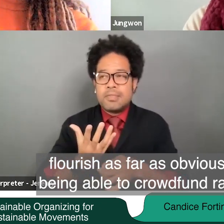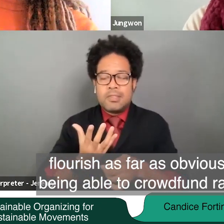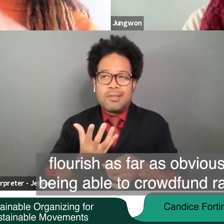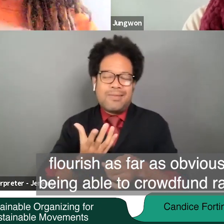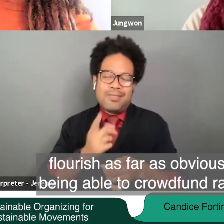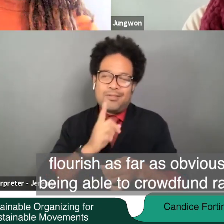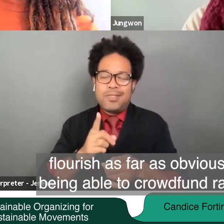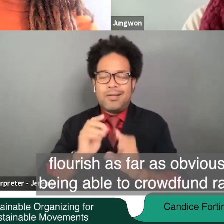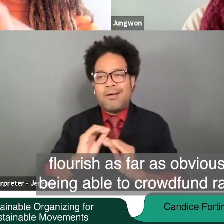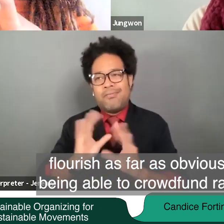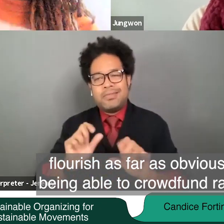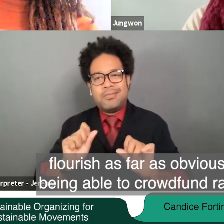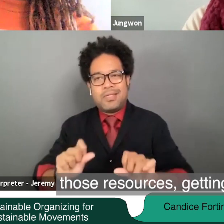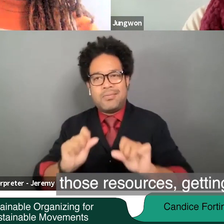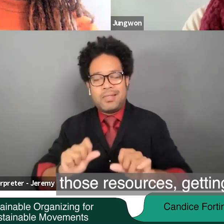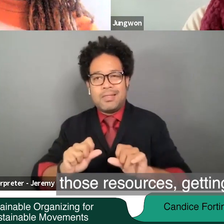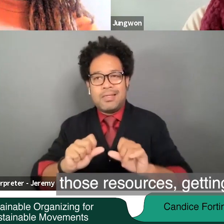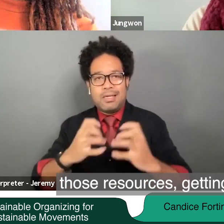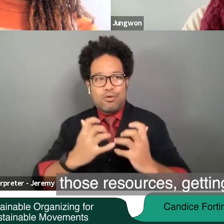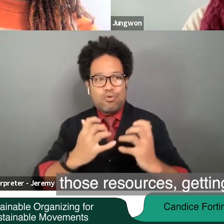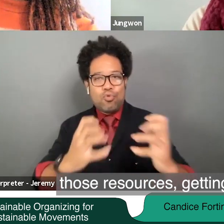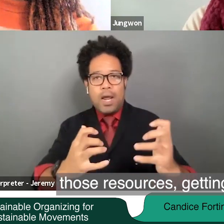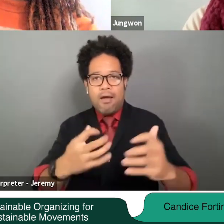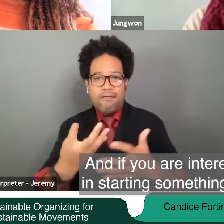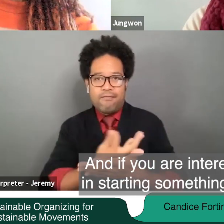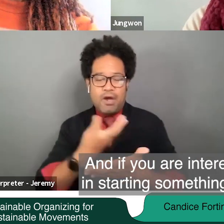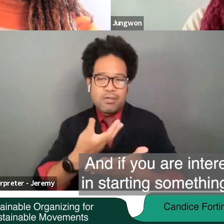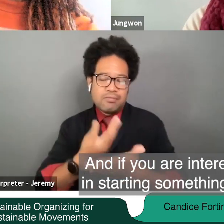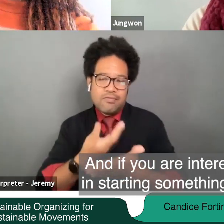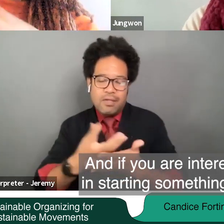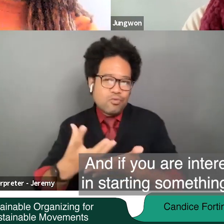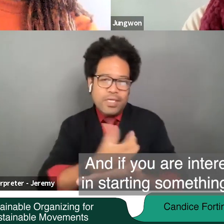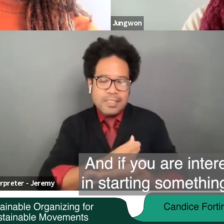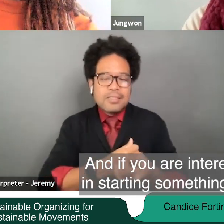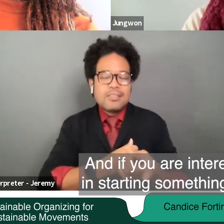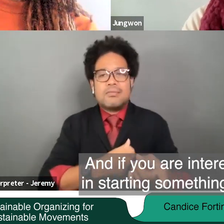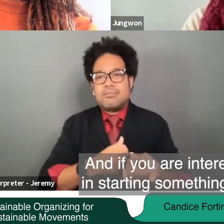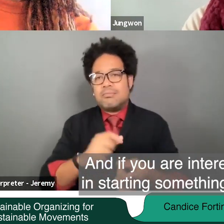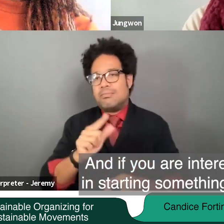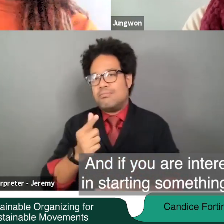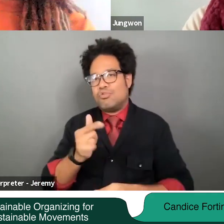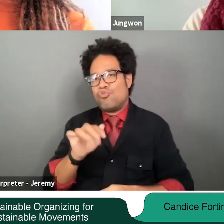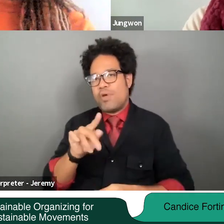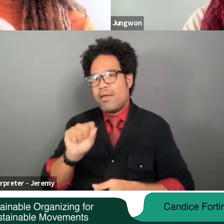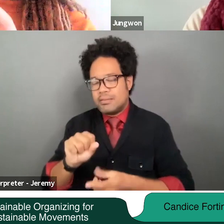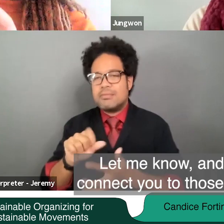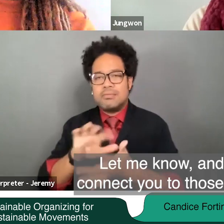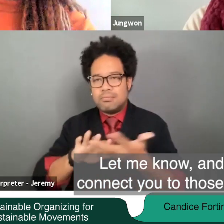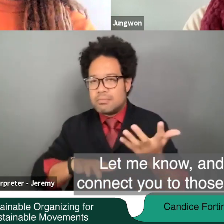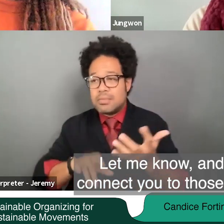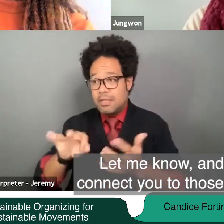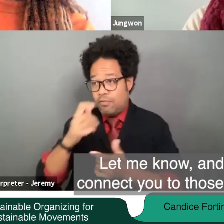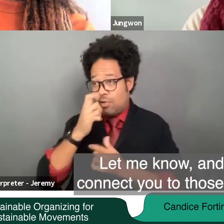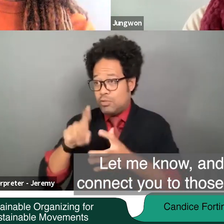obviously being able to crowd fundraise, getting those resources, getting grants. And if you are interested in starting something like that, let